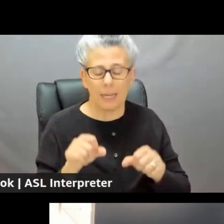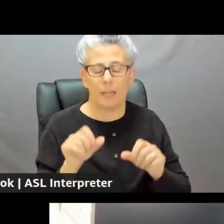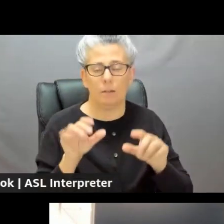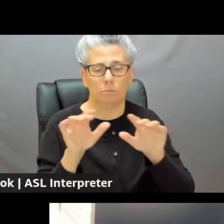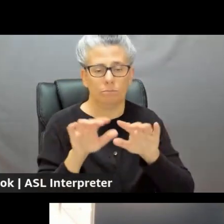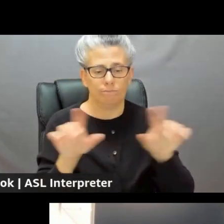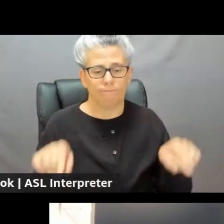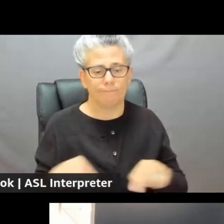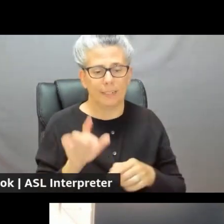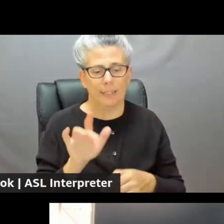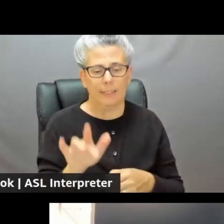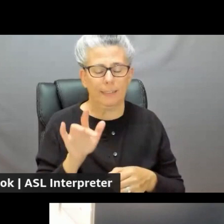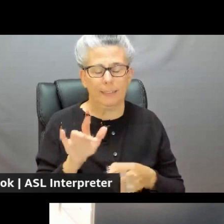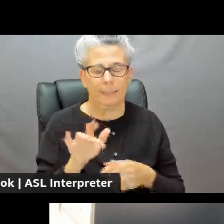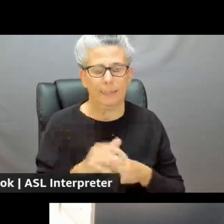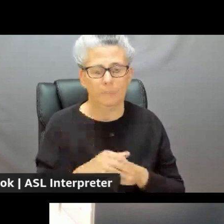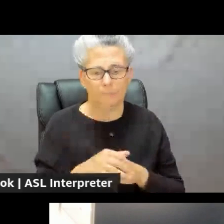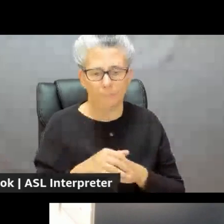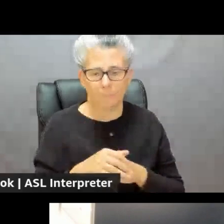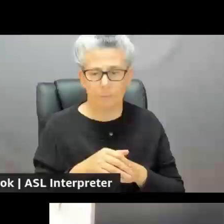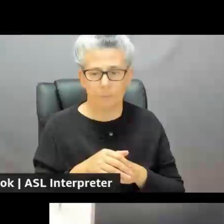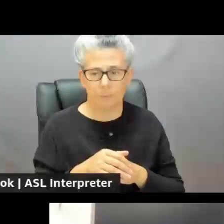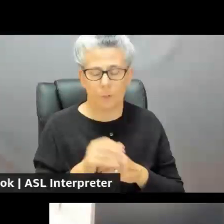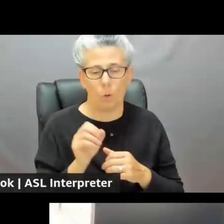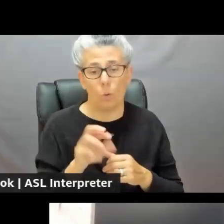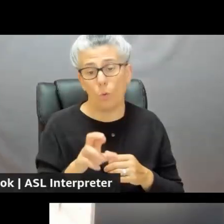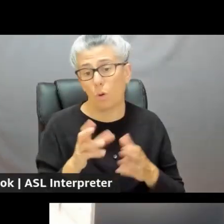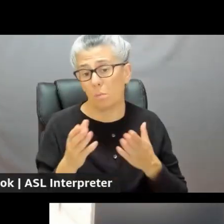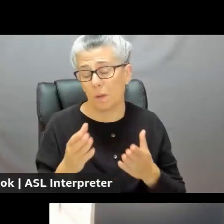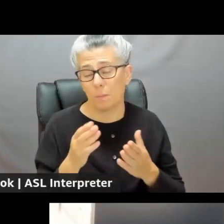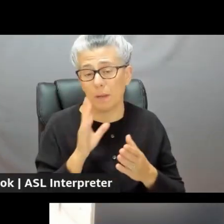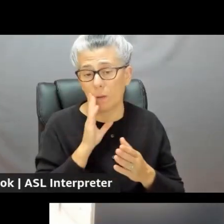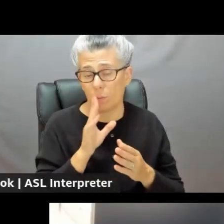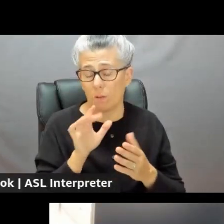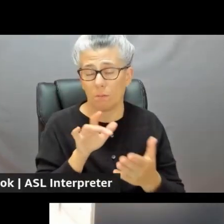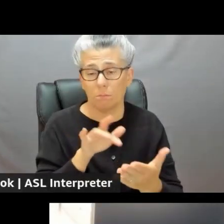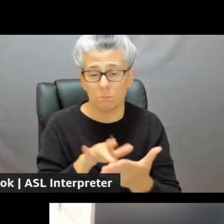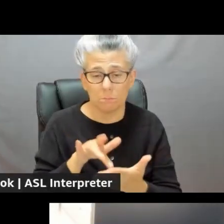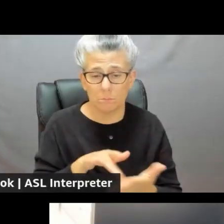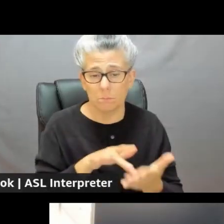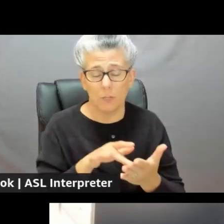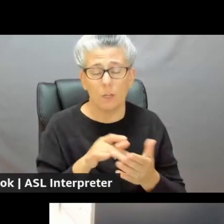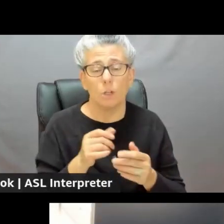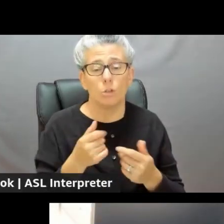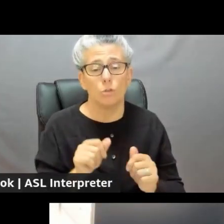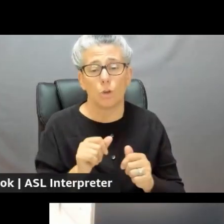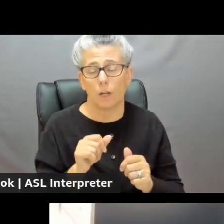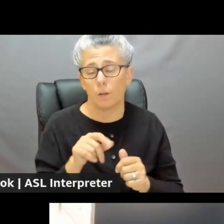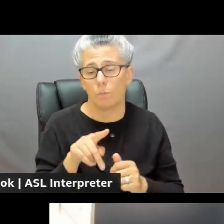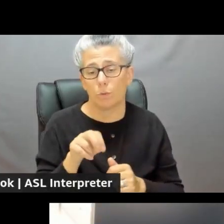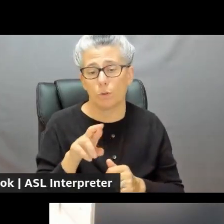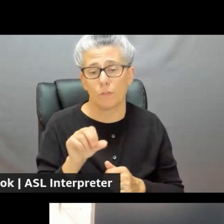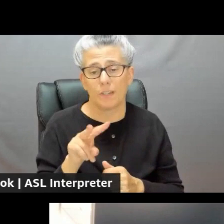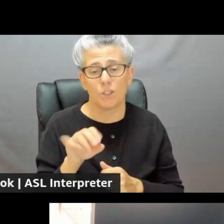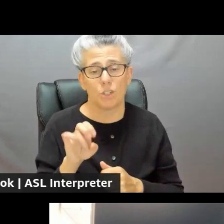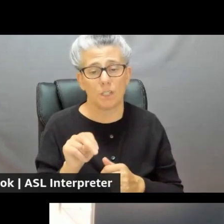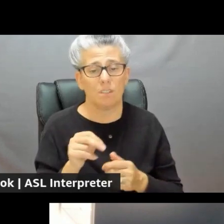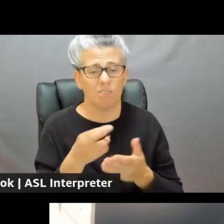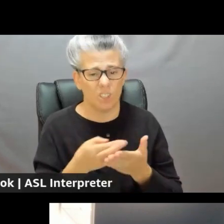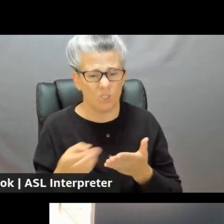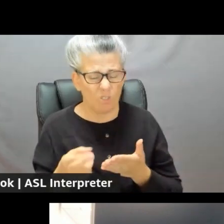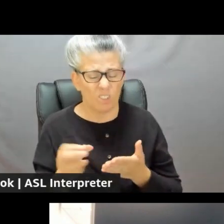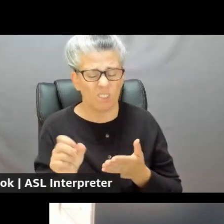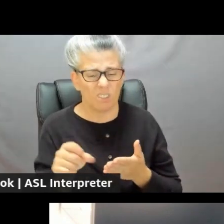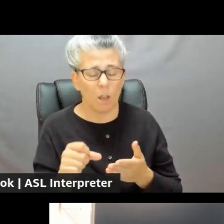it, or maybe perhaps I can directly like go to the EC2 APIs and like try to provision those kind of resources. But now